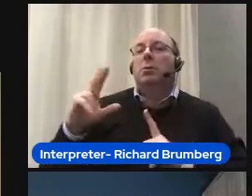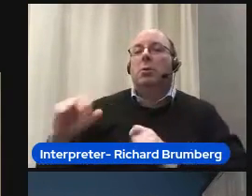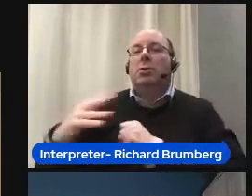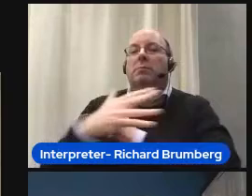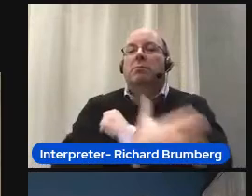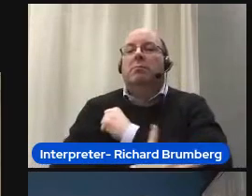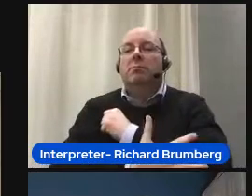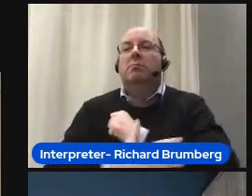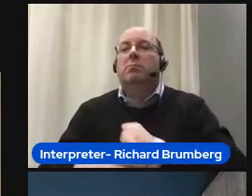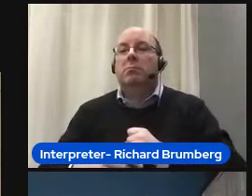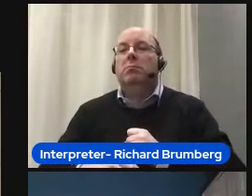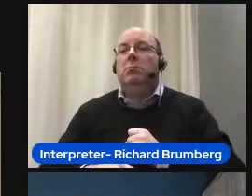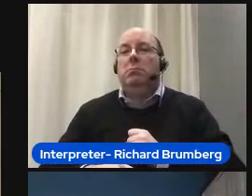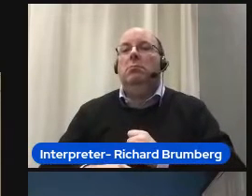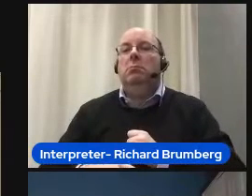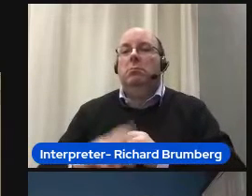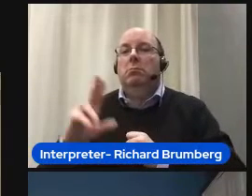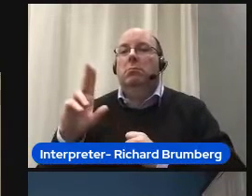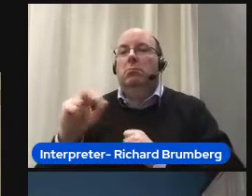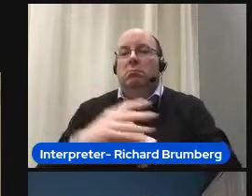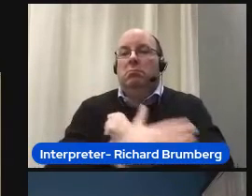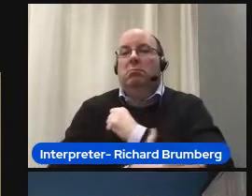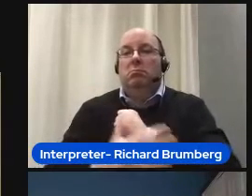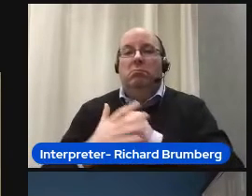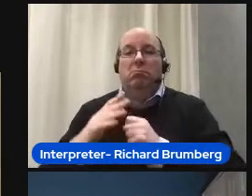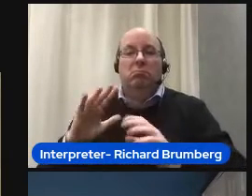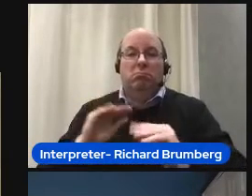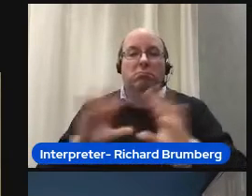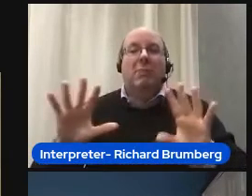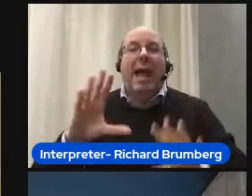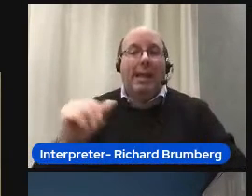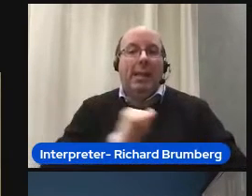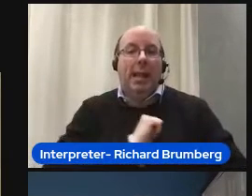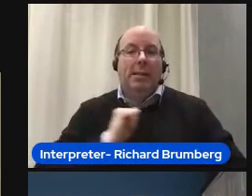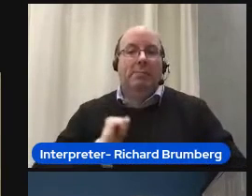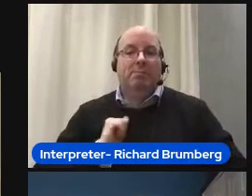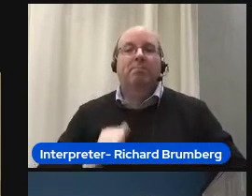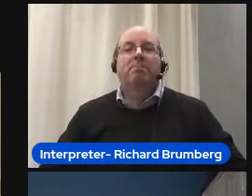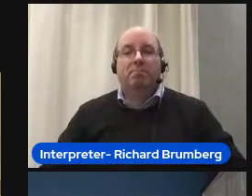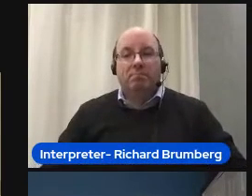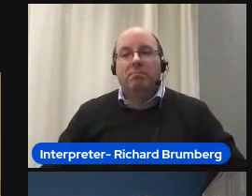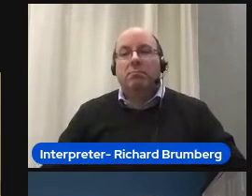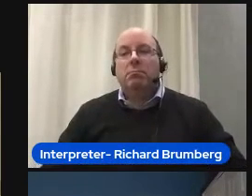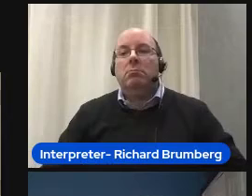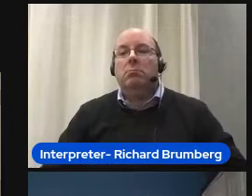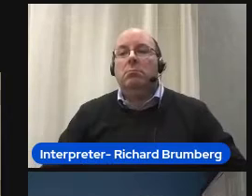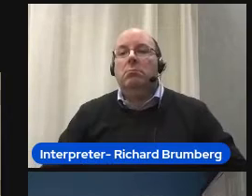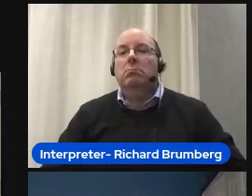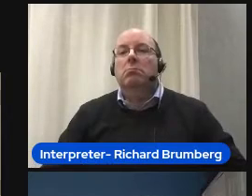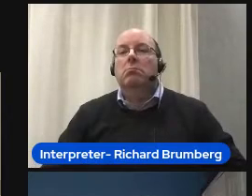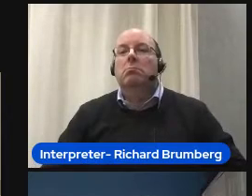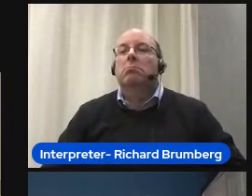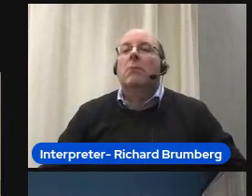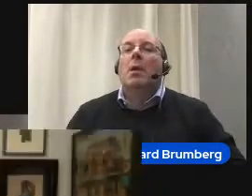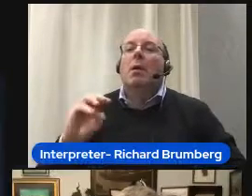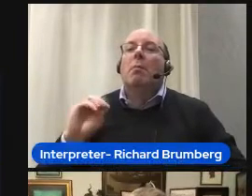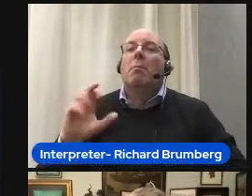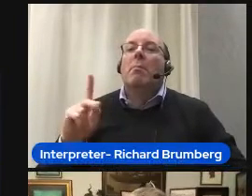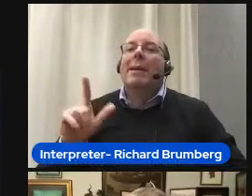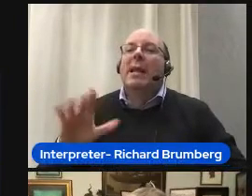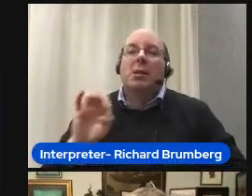be represented here in Atlanta. Great. McKenzie, I'm wondering if you would chime in as well. What have you seen from your